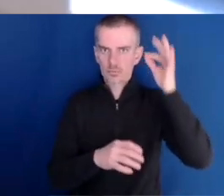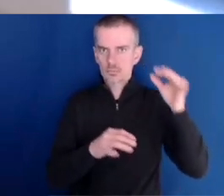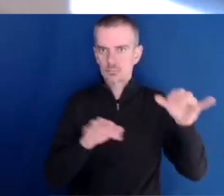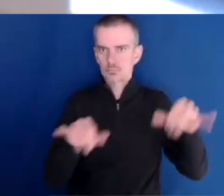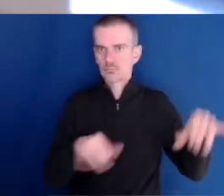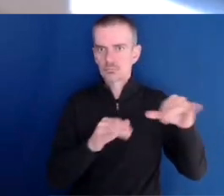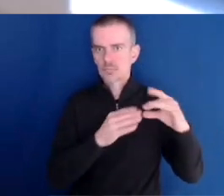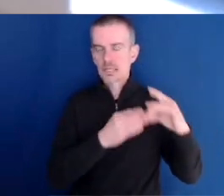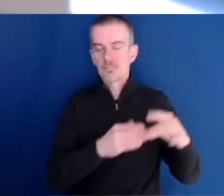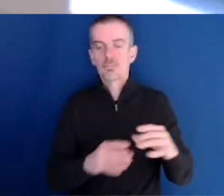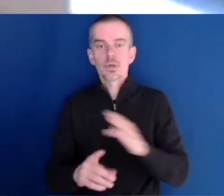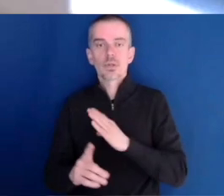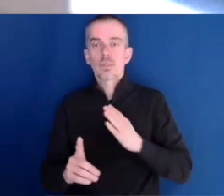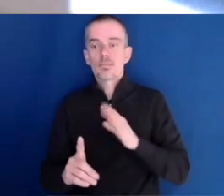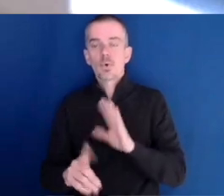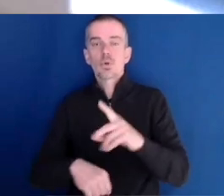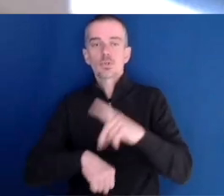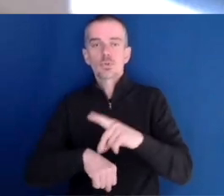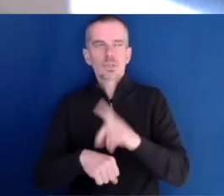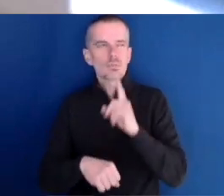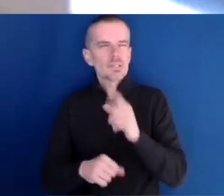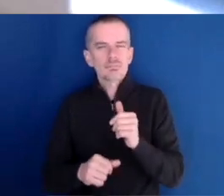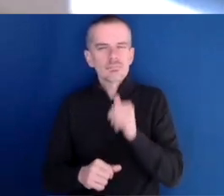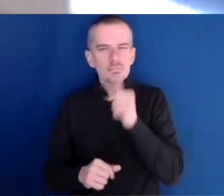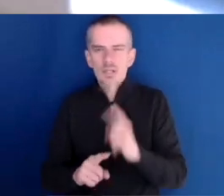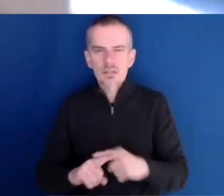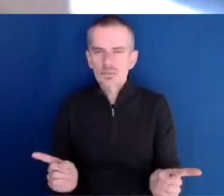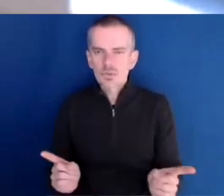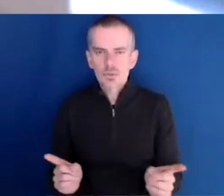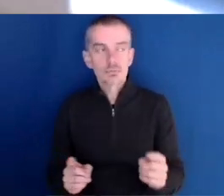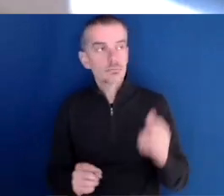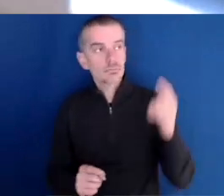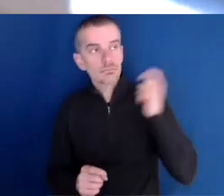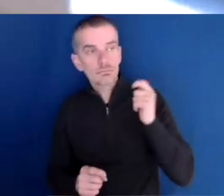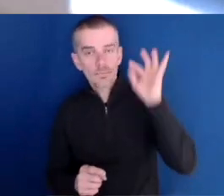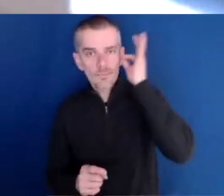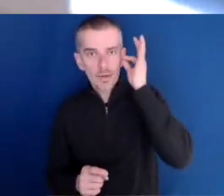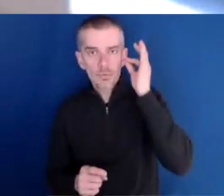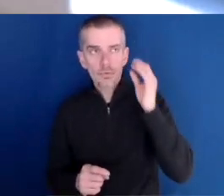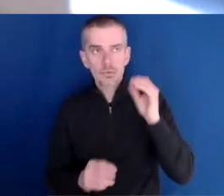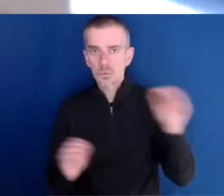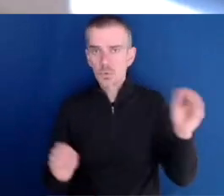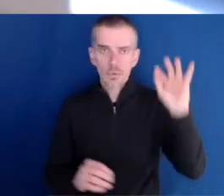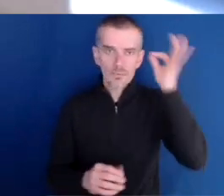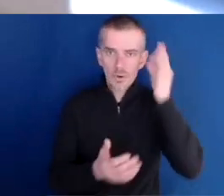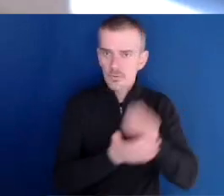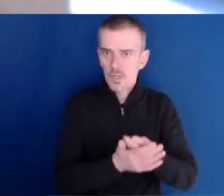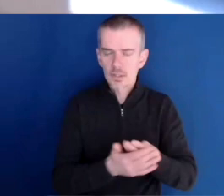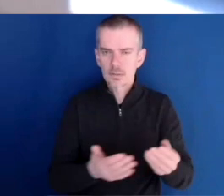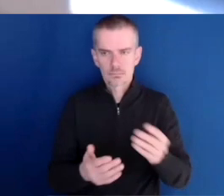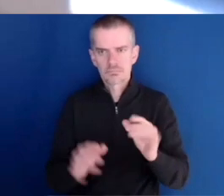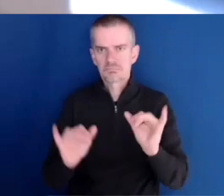Their duty as a board member really doesn't change whether you have federal funding or don't have federal funding. Their